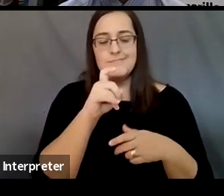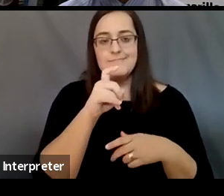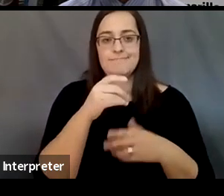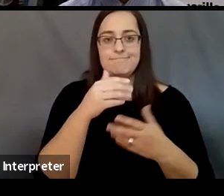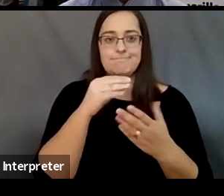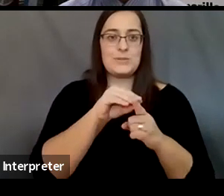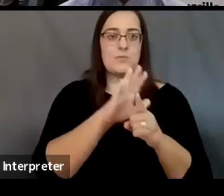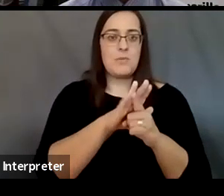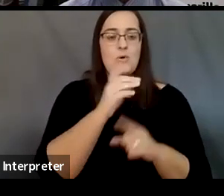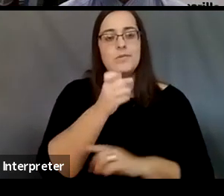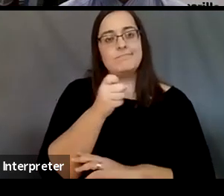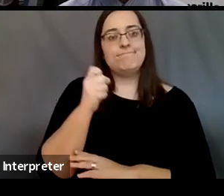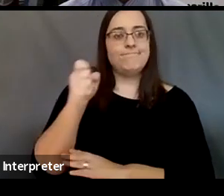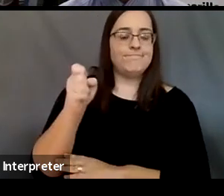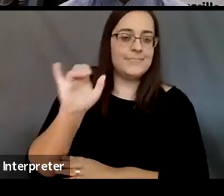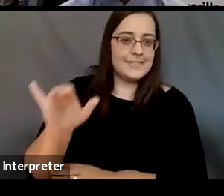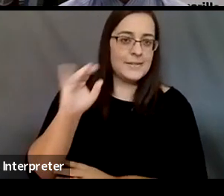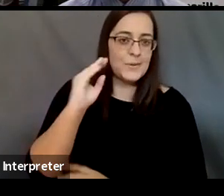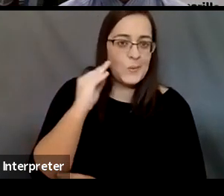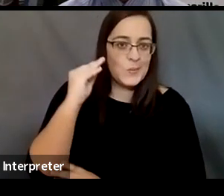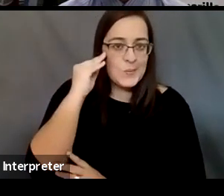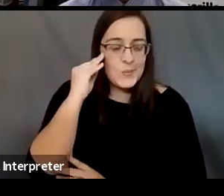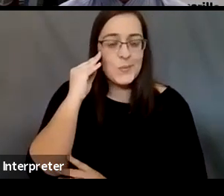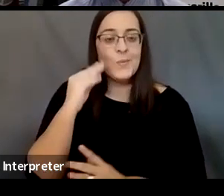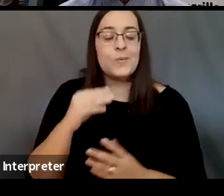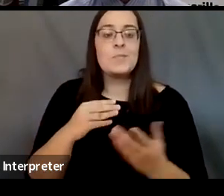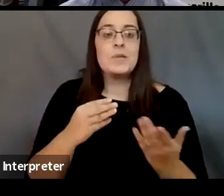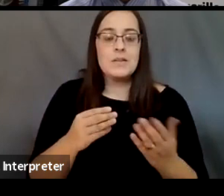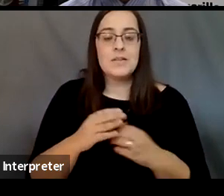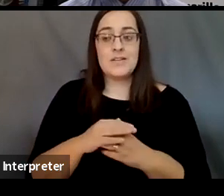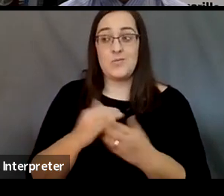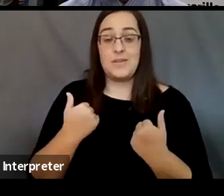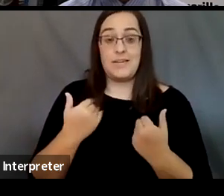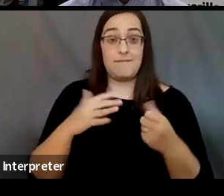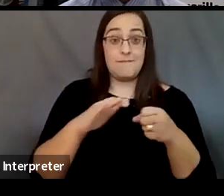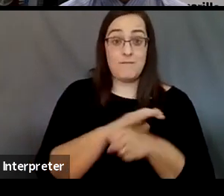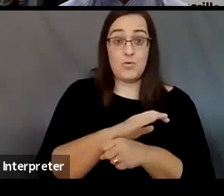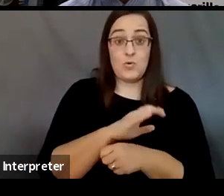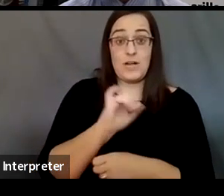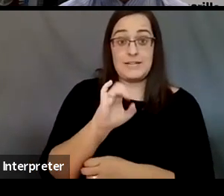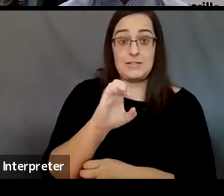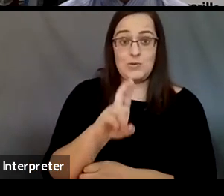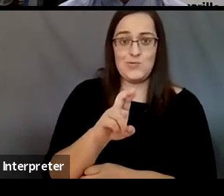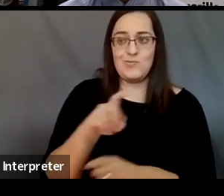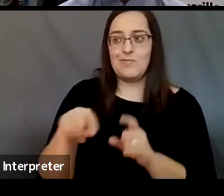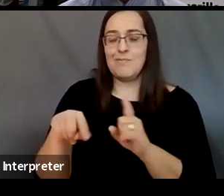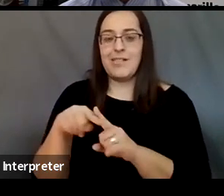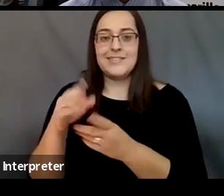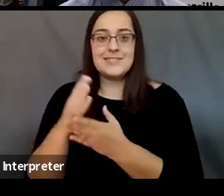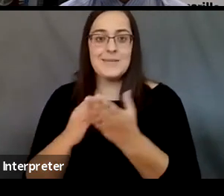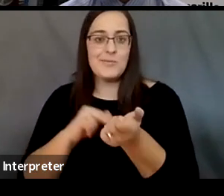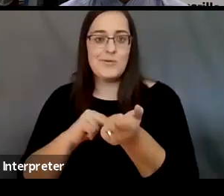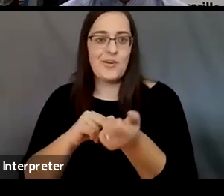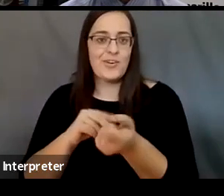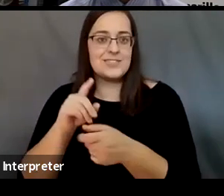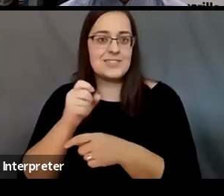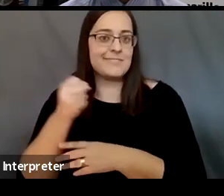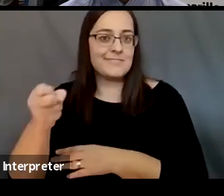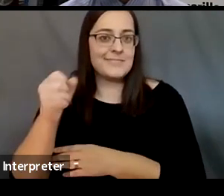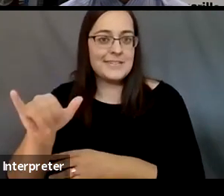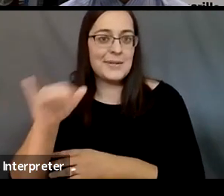our census is high, and we're quarantining any nurses, obviously that's a concern for us. So those are some of